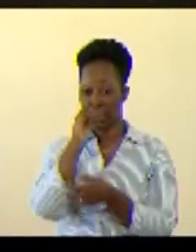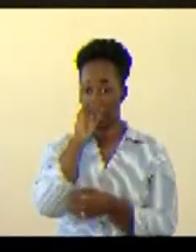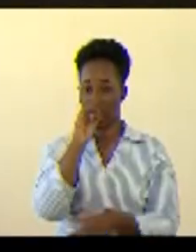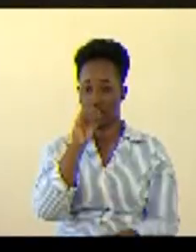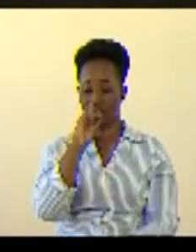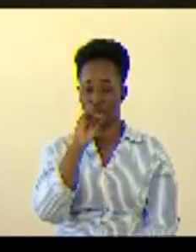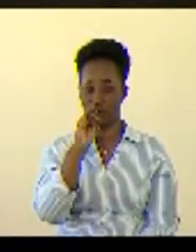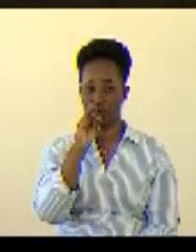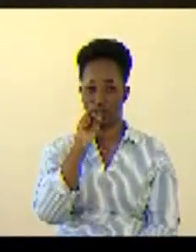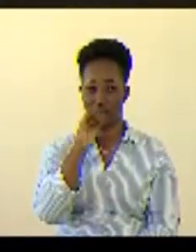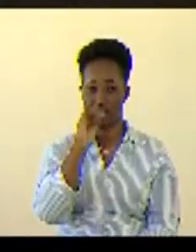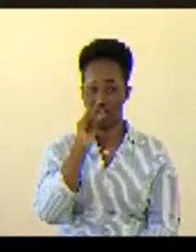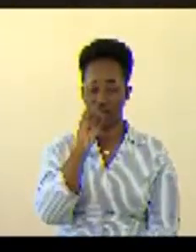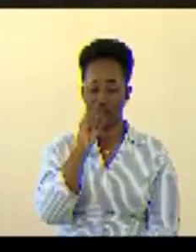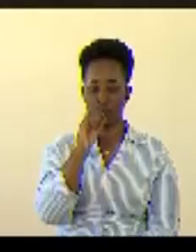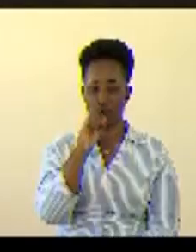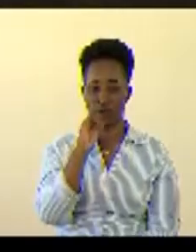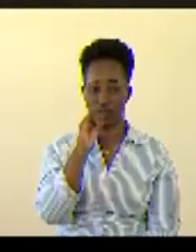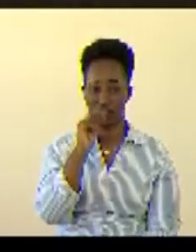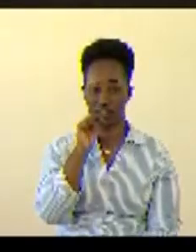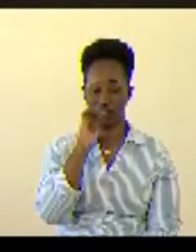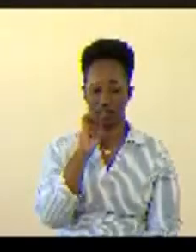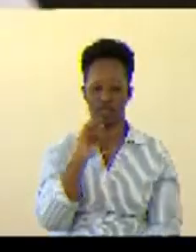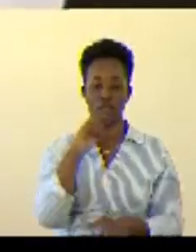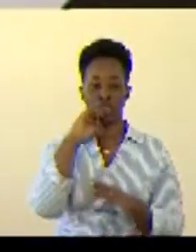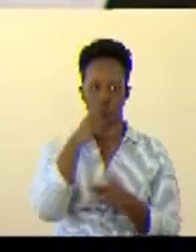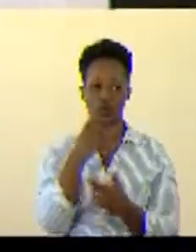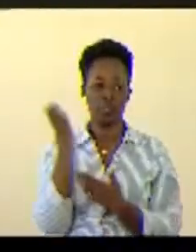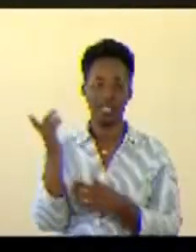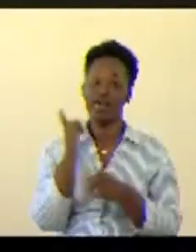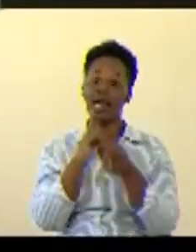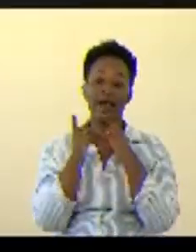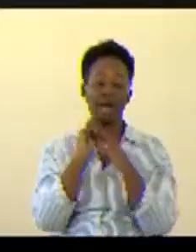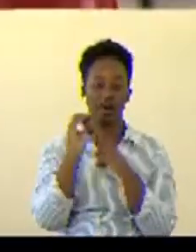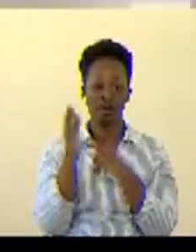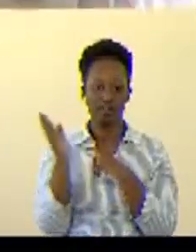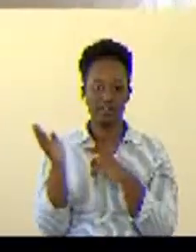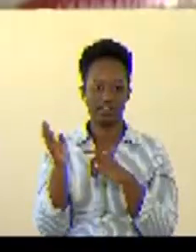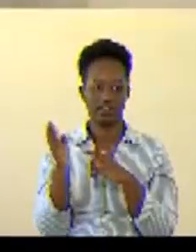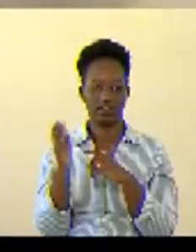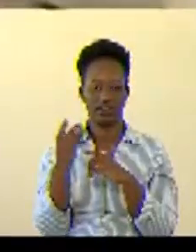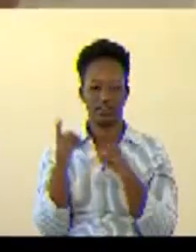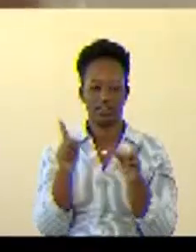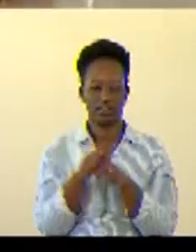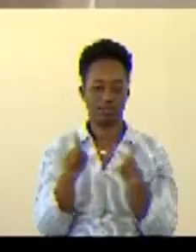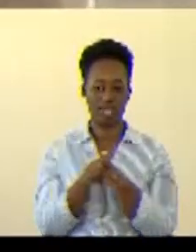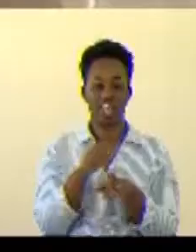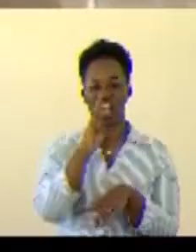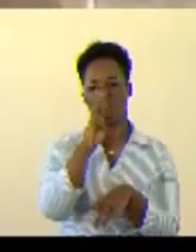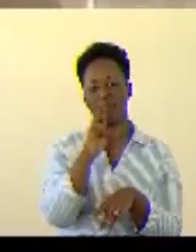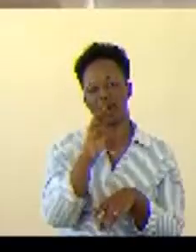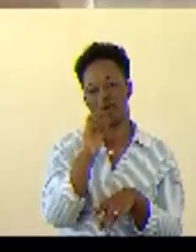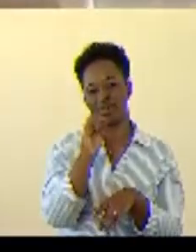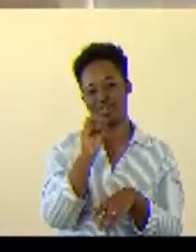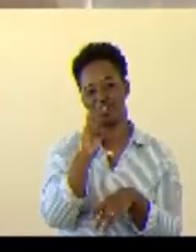and observe. This is the color of iodine solution. So the color of the iodine solution is brown in color, and we use it